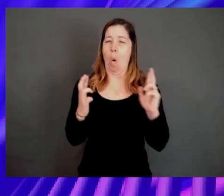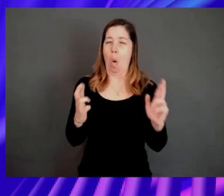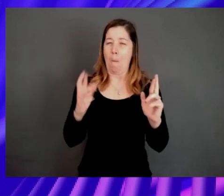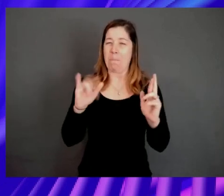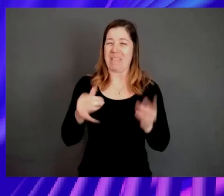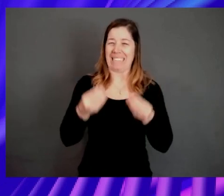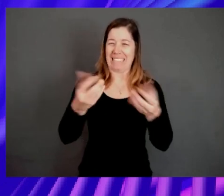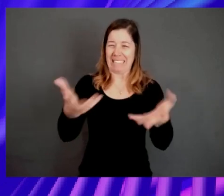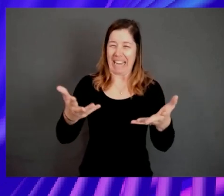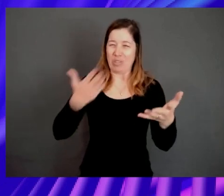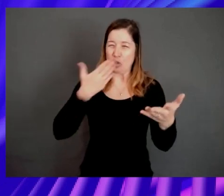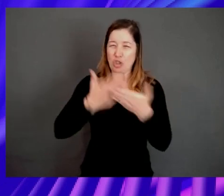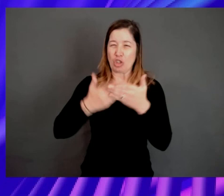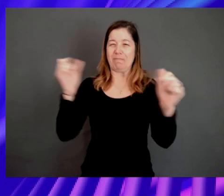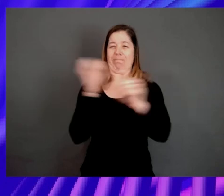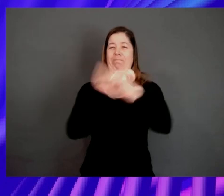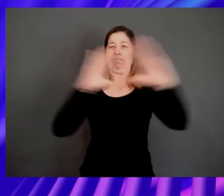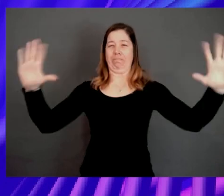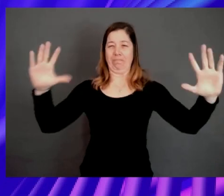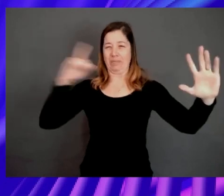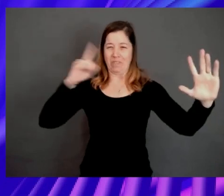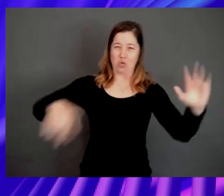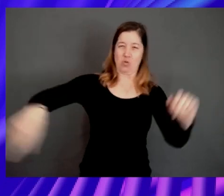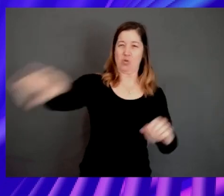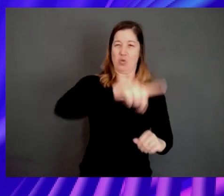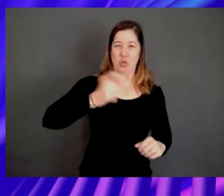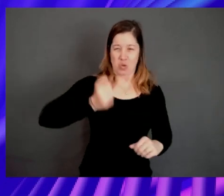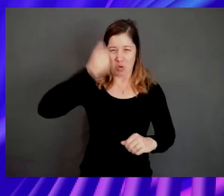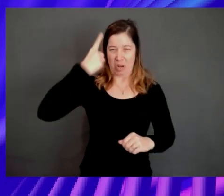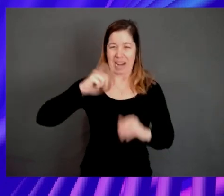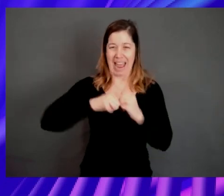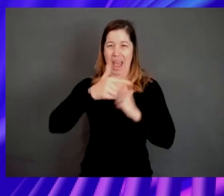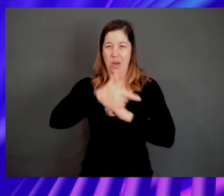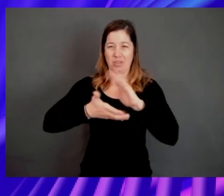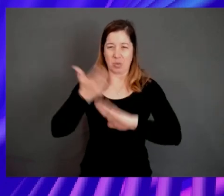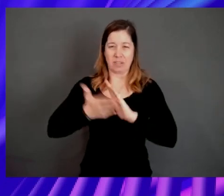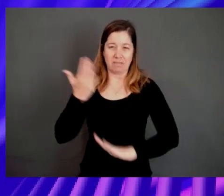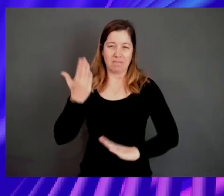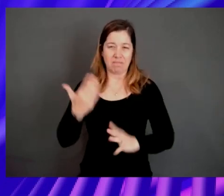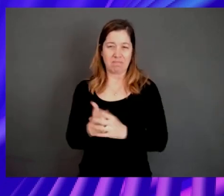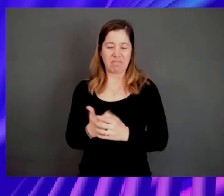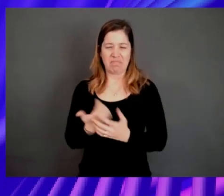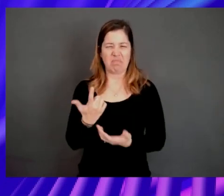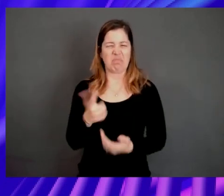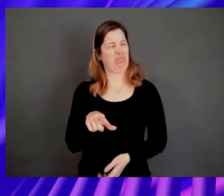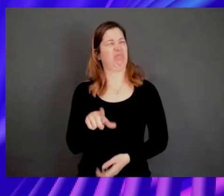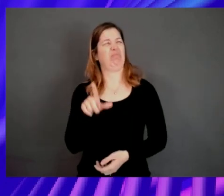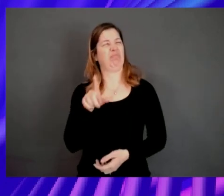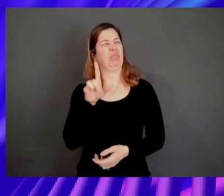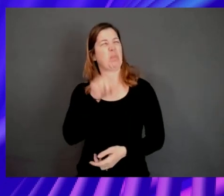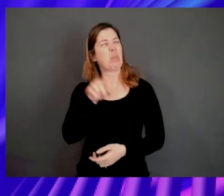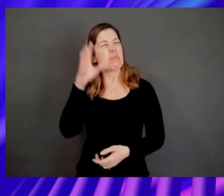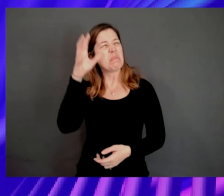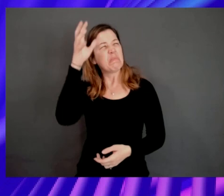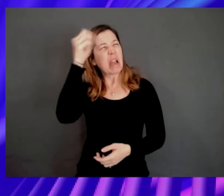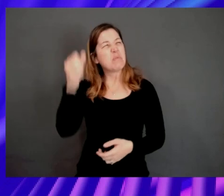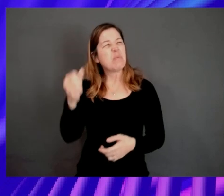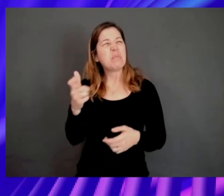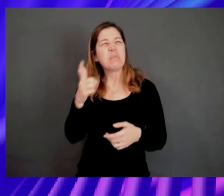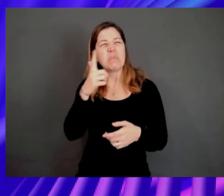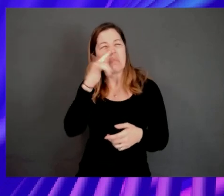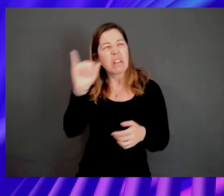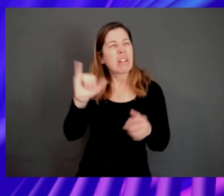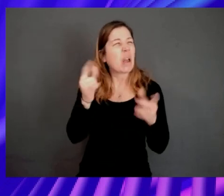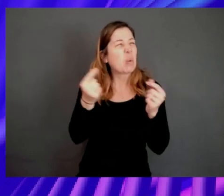our viewers who are listening to this, like what are those memory saving techniques that they can really